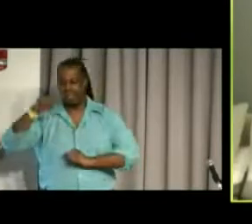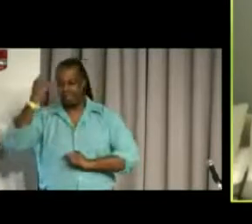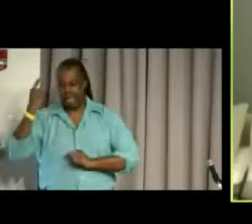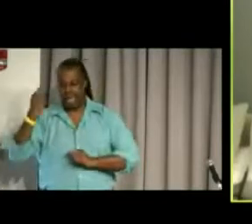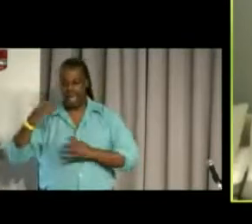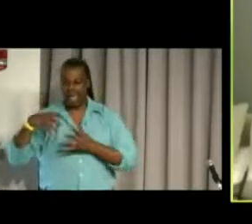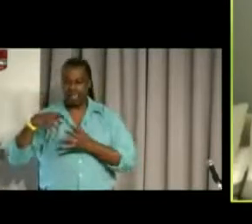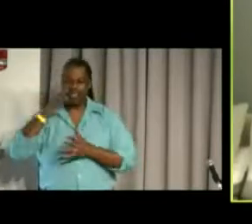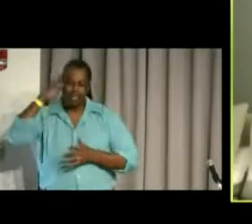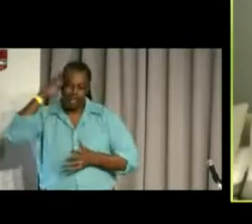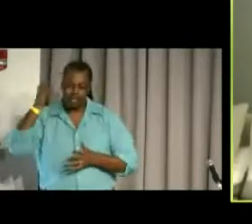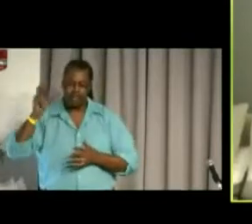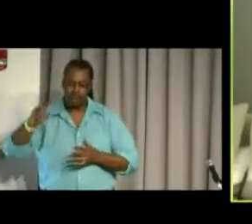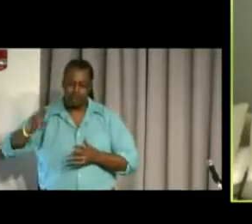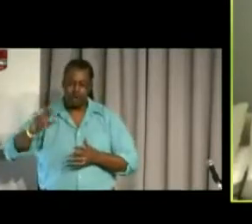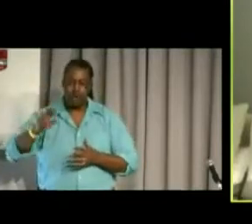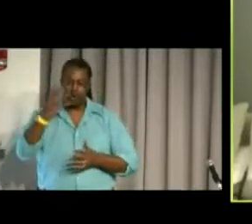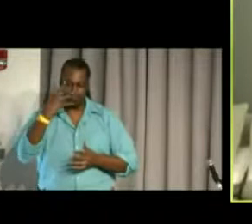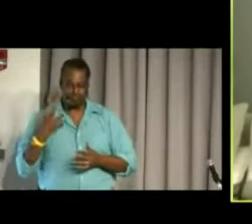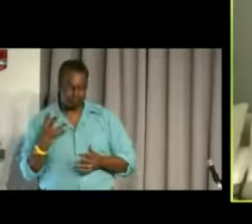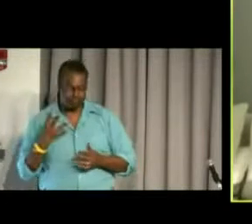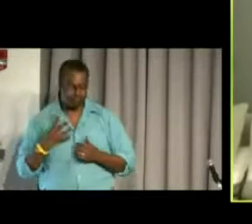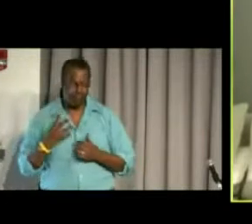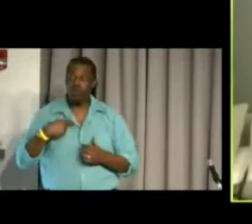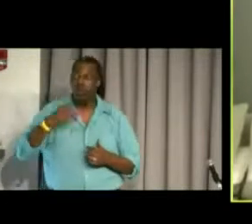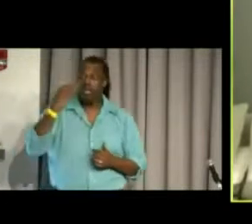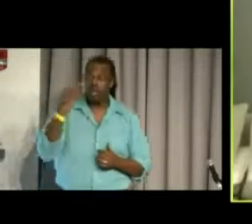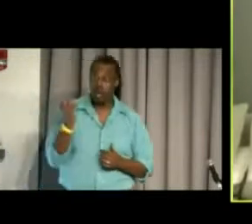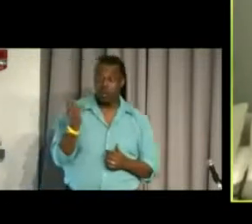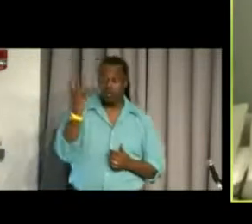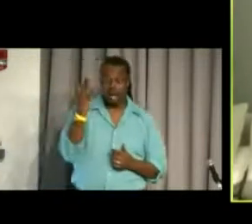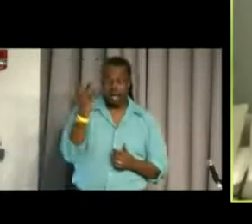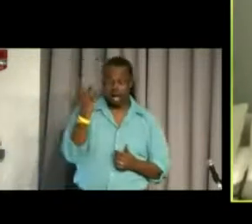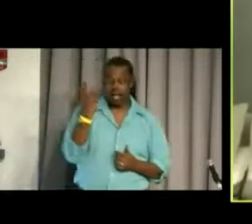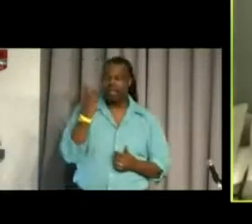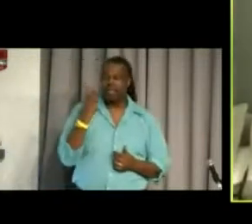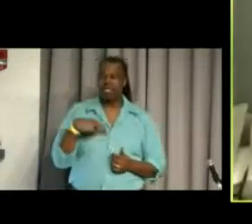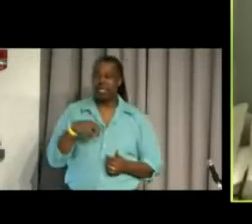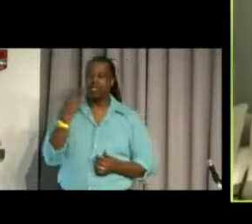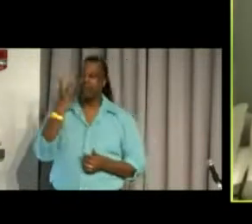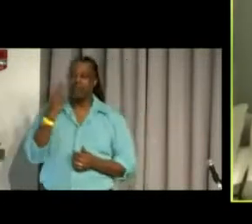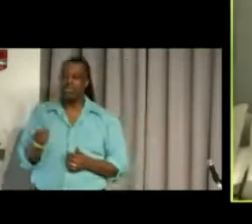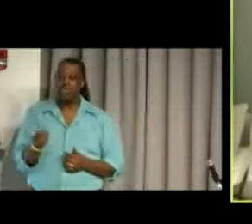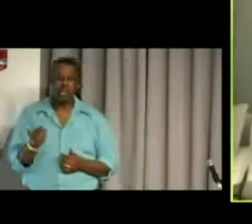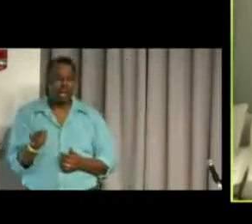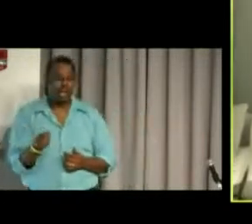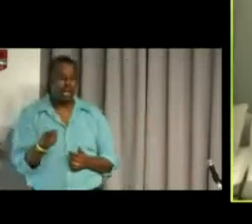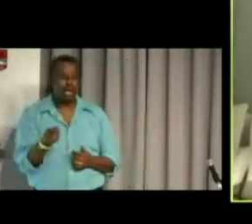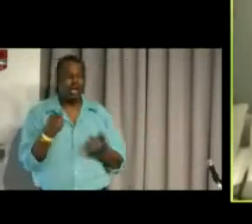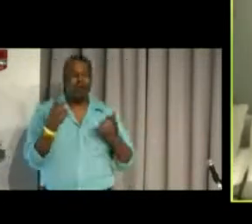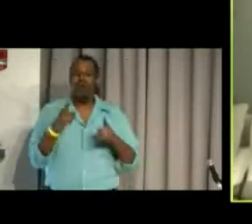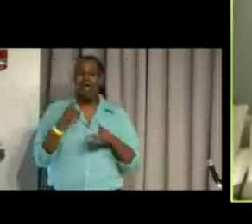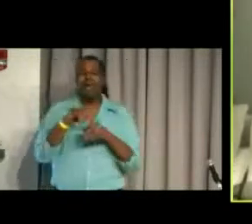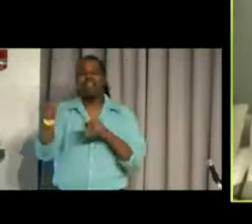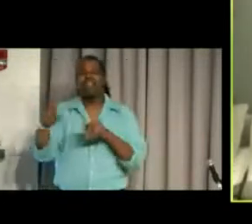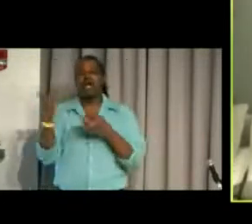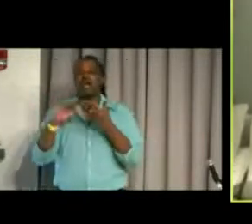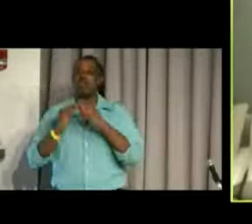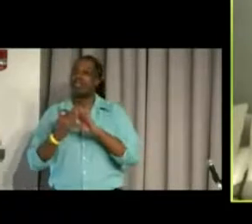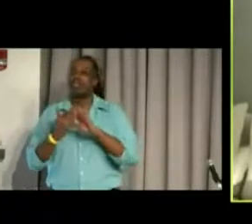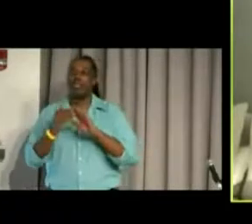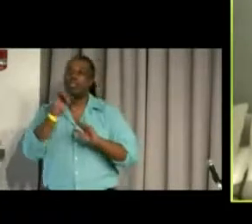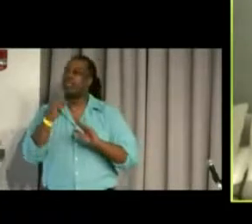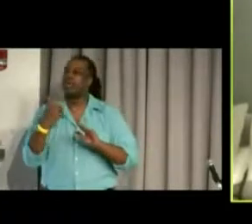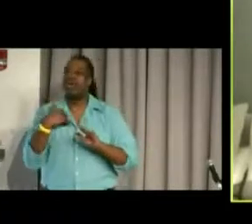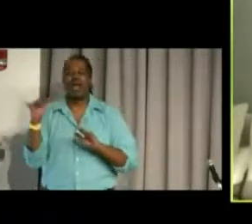Indigenous, or poor. We know this because we have seen the trajectory and seen what happens in other cities that don't have